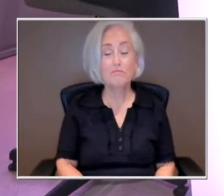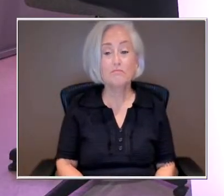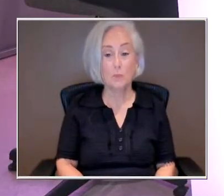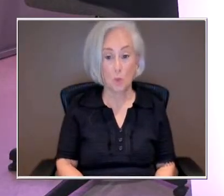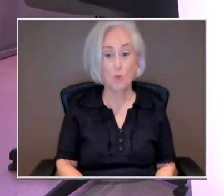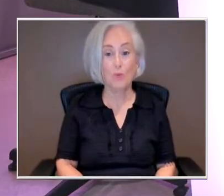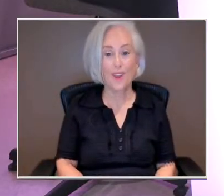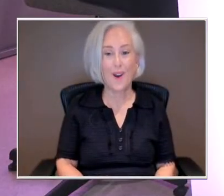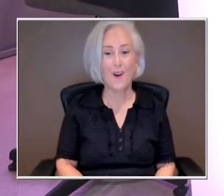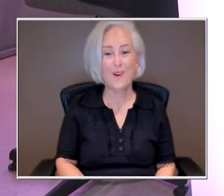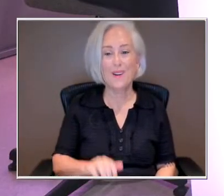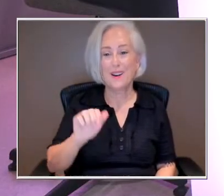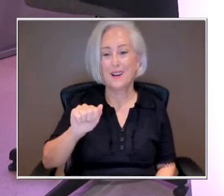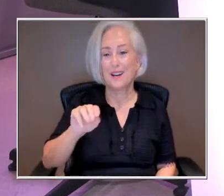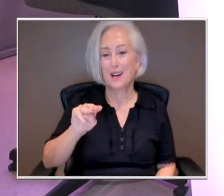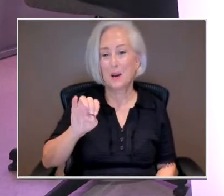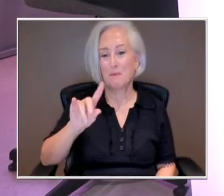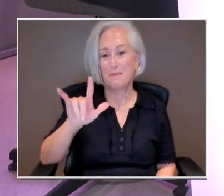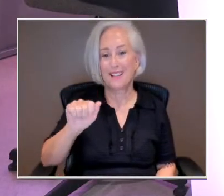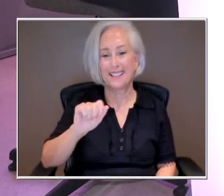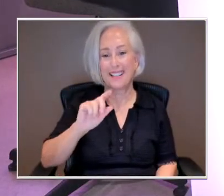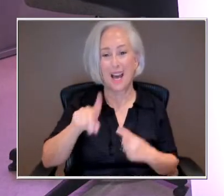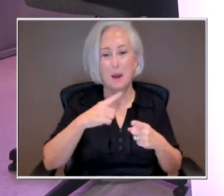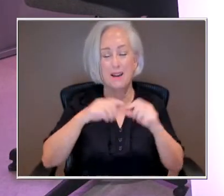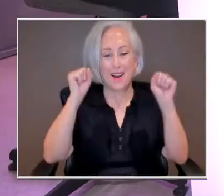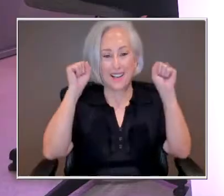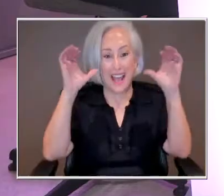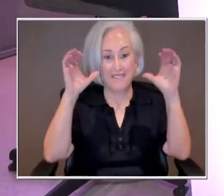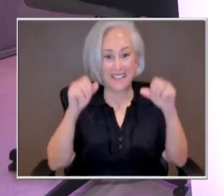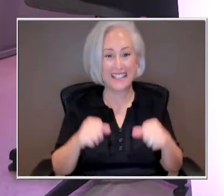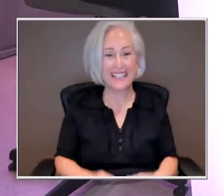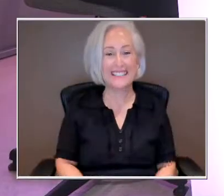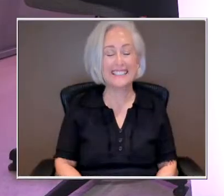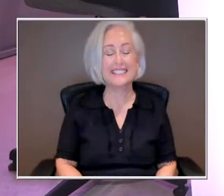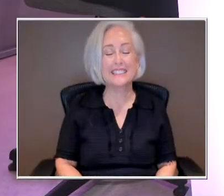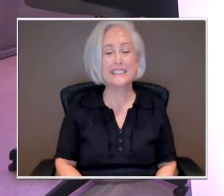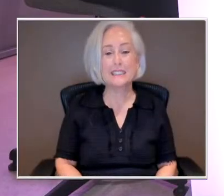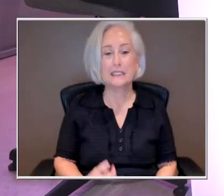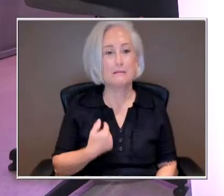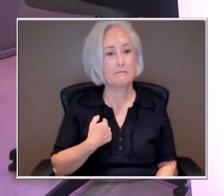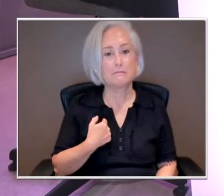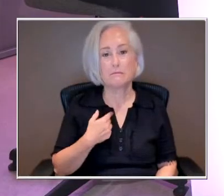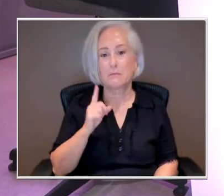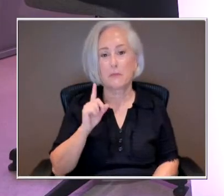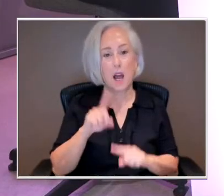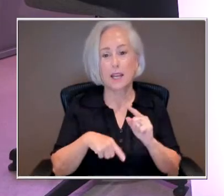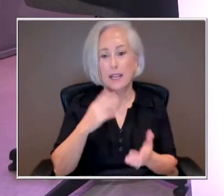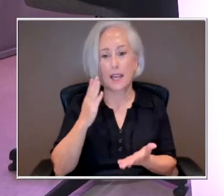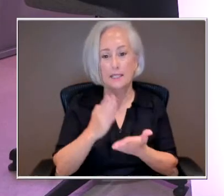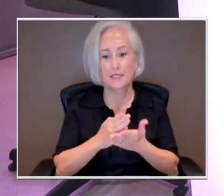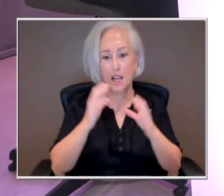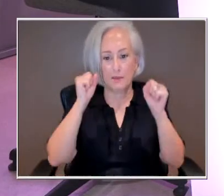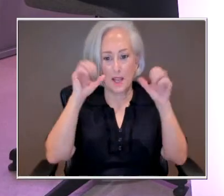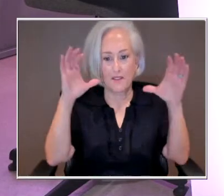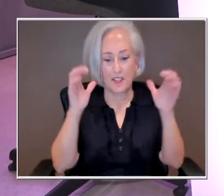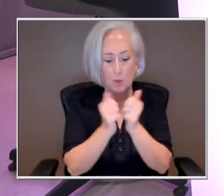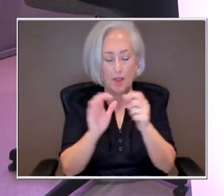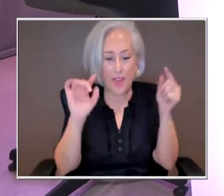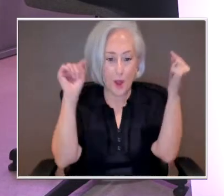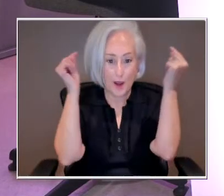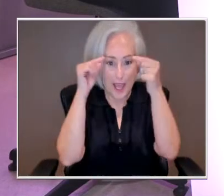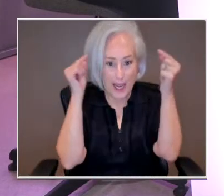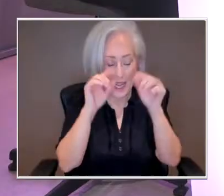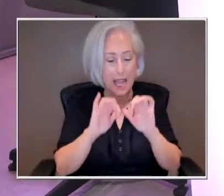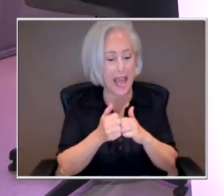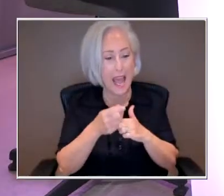from Amelia about caffeine, Nicole. Amelia writes, I can't cut caffeine out without a splitting headache. How did you do it, and do you